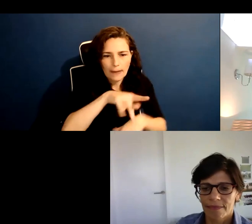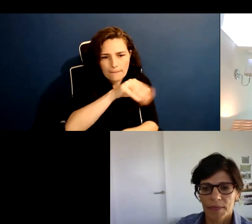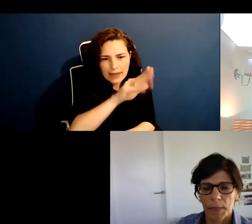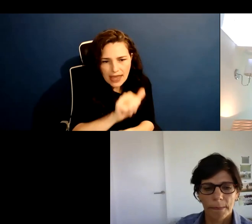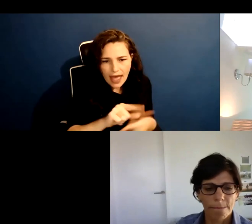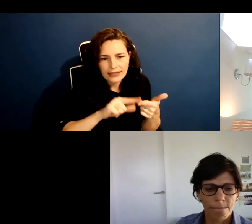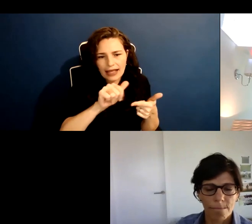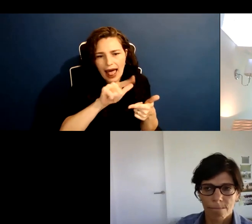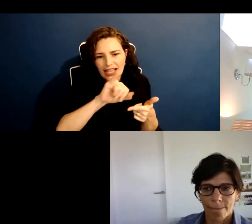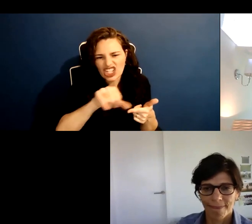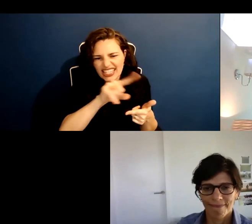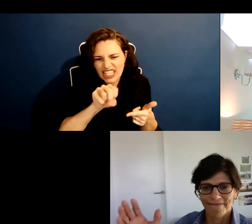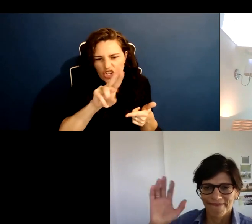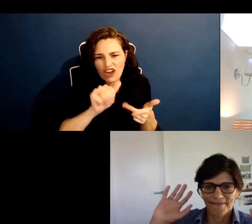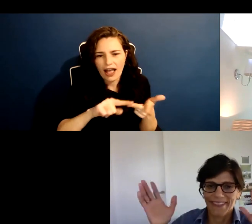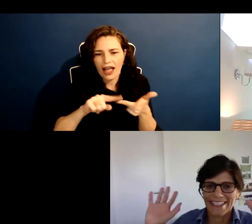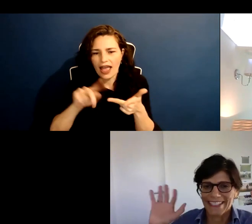others. Welcome, Meena.